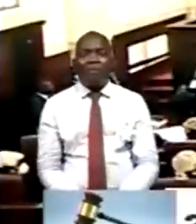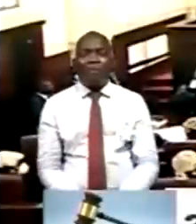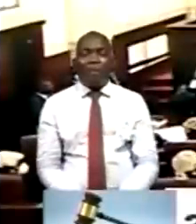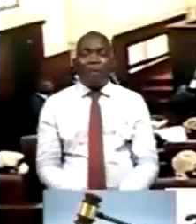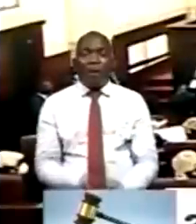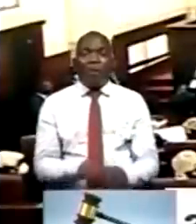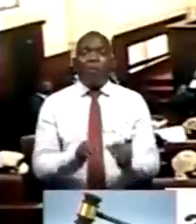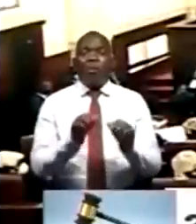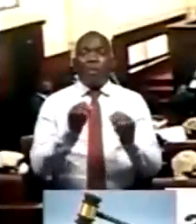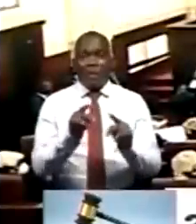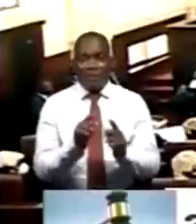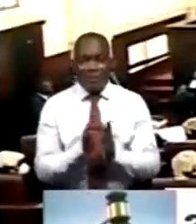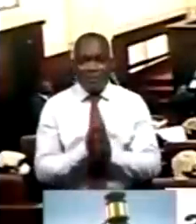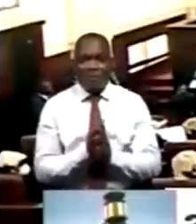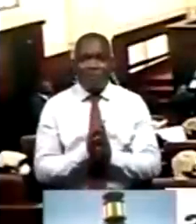That's what I thought, my lord.